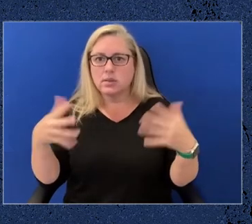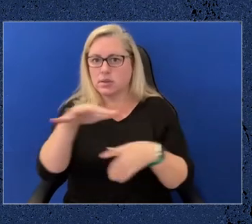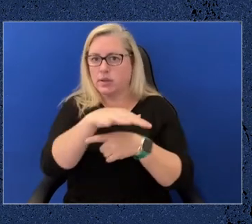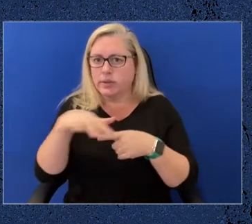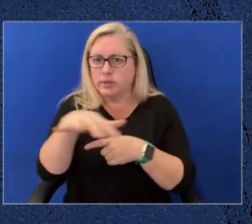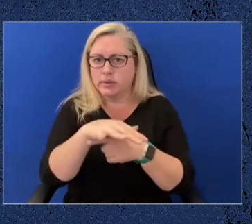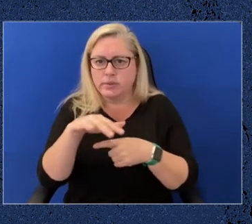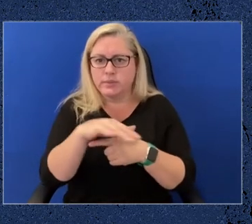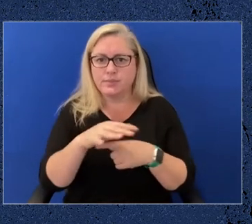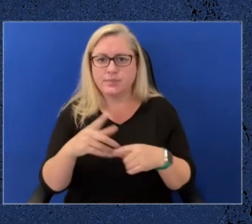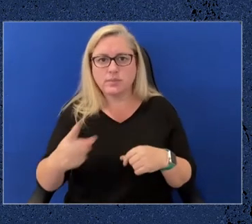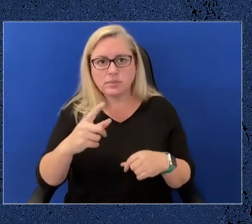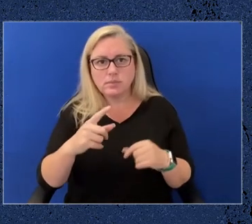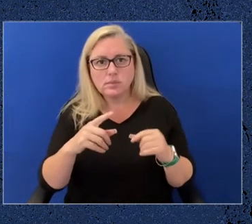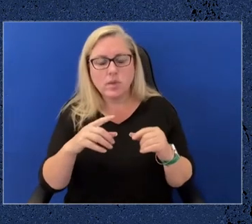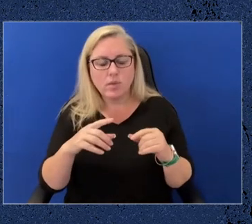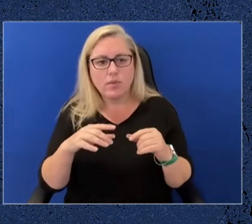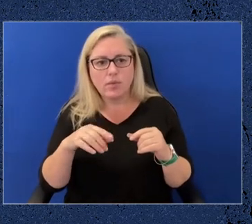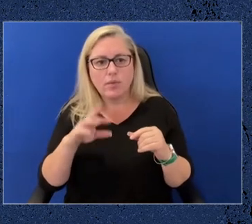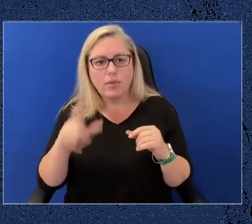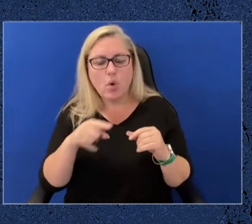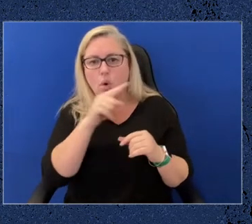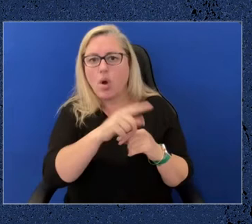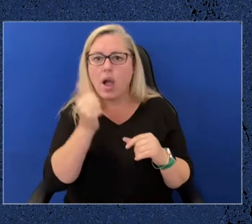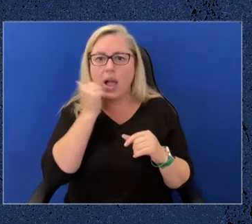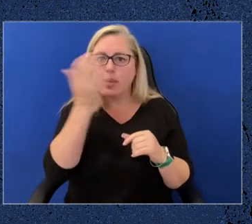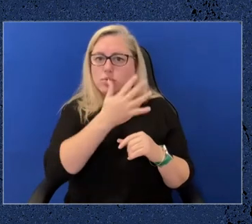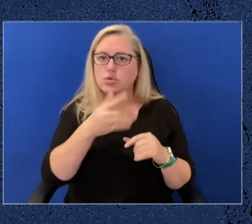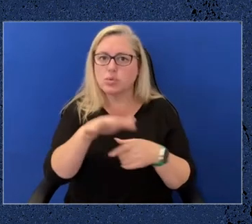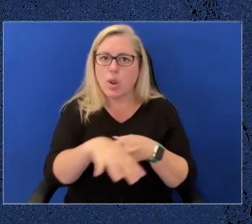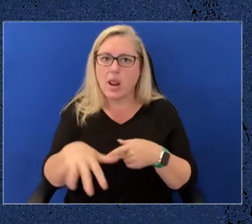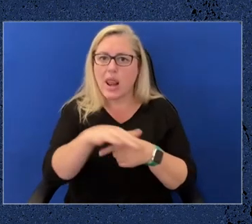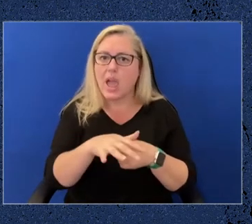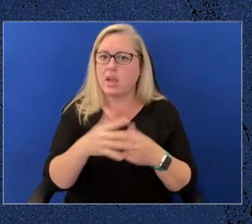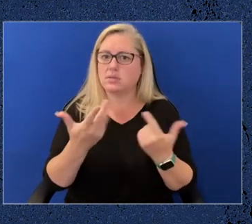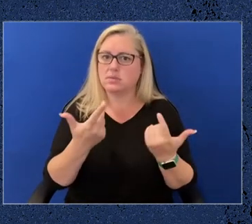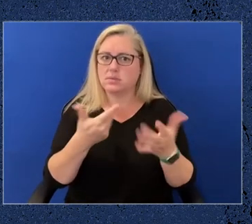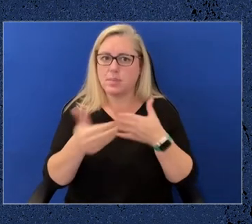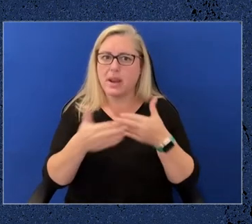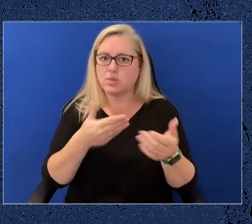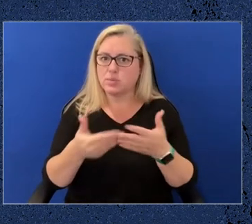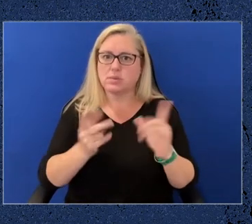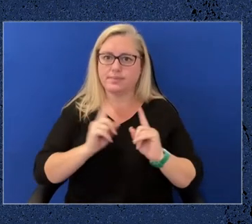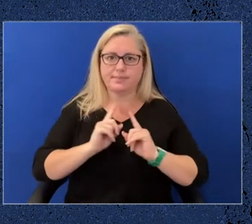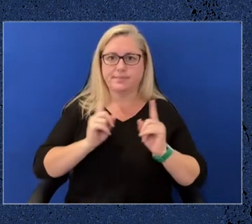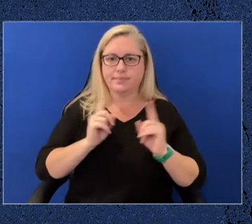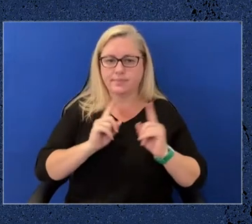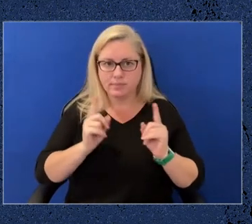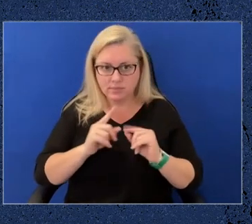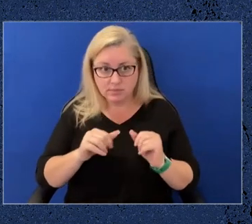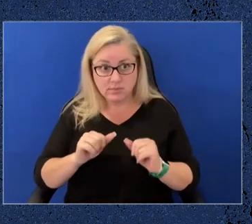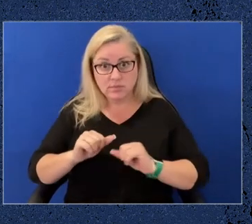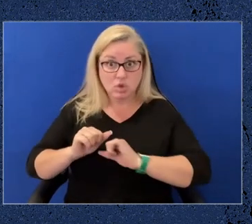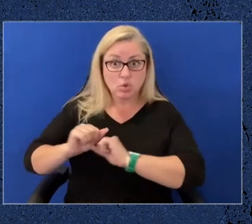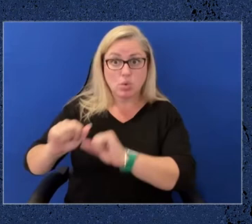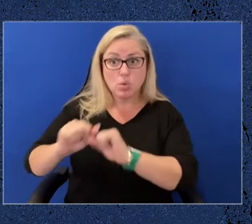management is you know, how fire was used on country. Mm. What are some of the things that you've learnt from your research that you think could